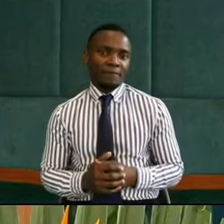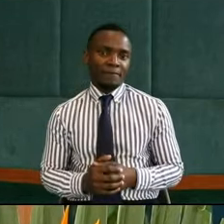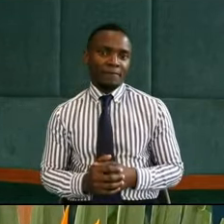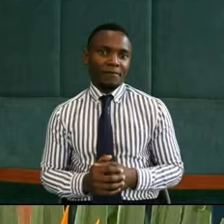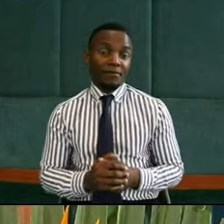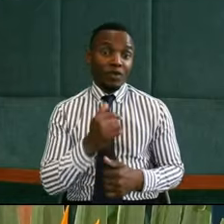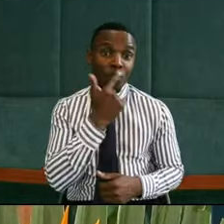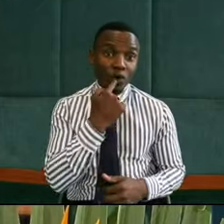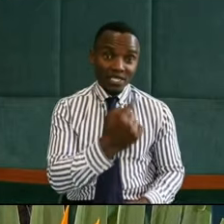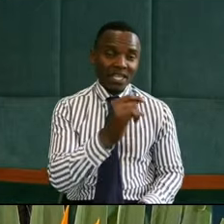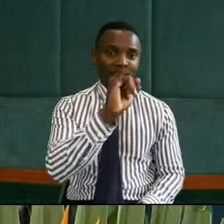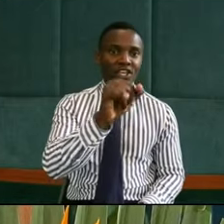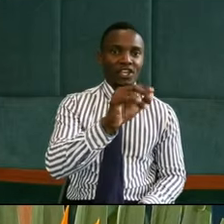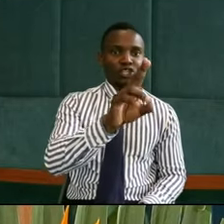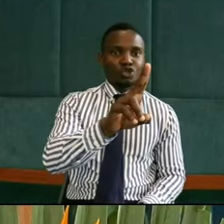Judas,